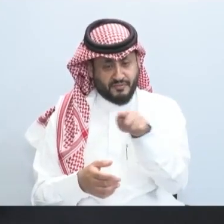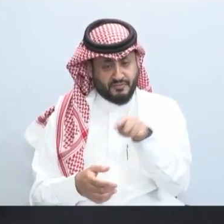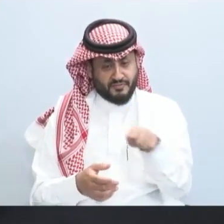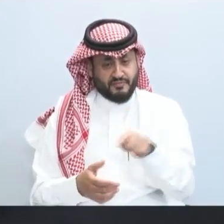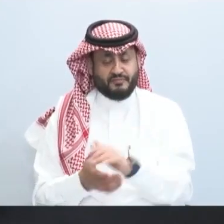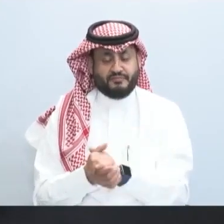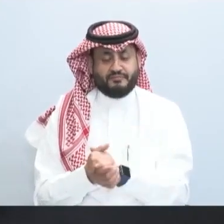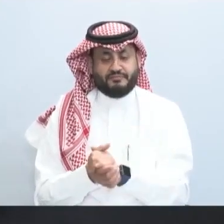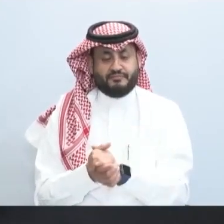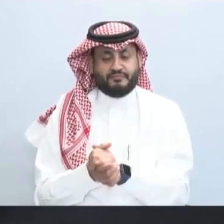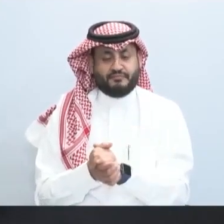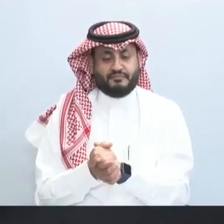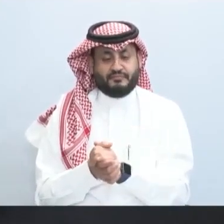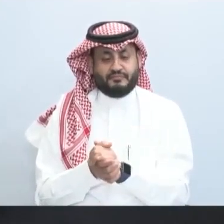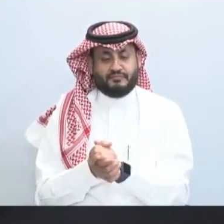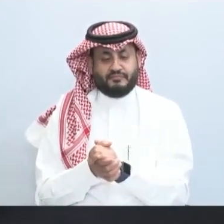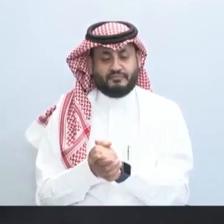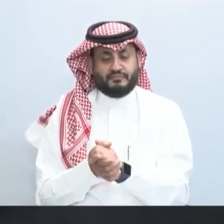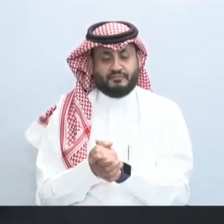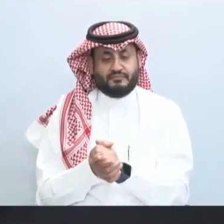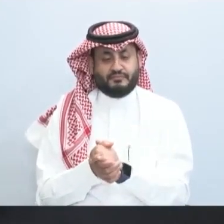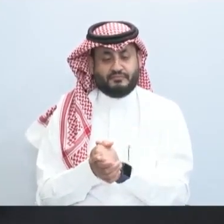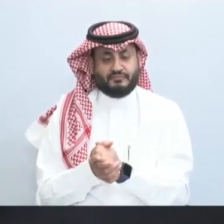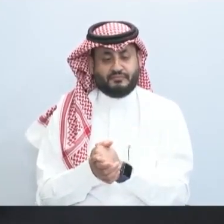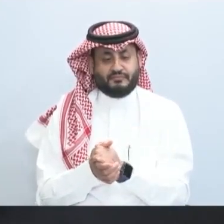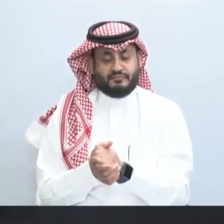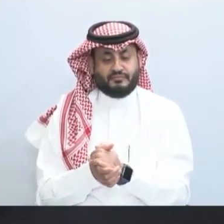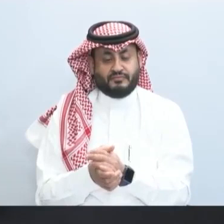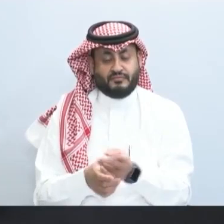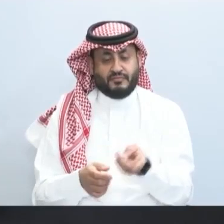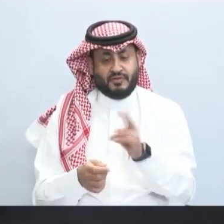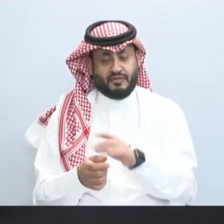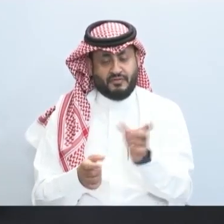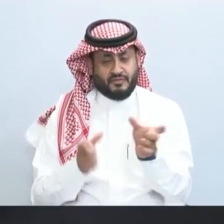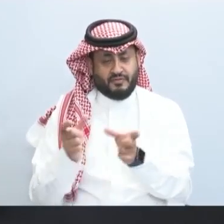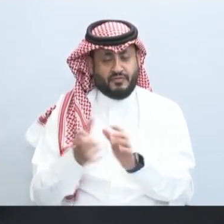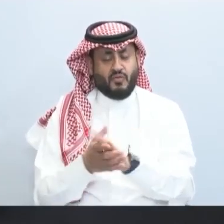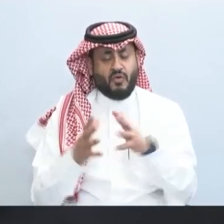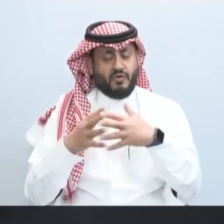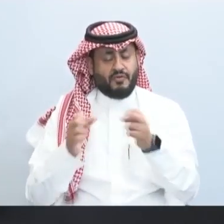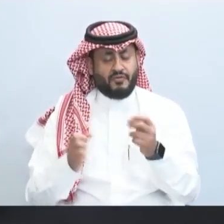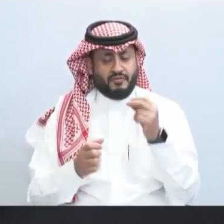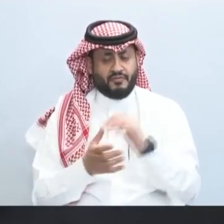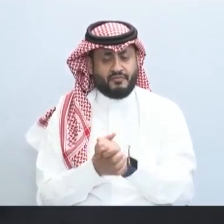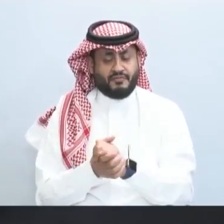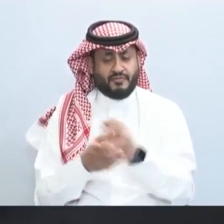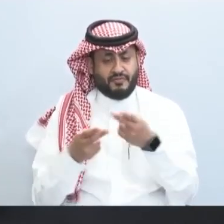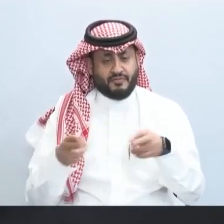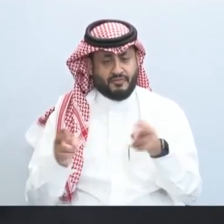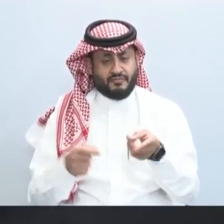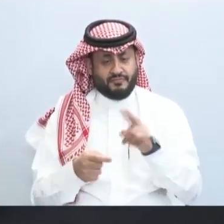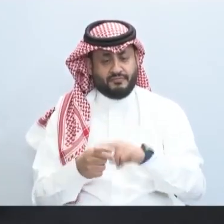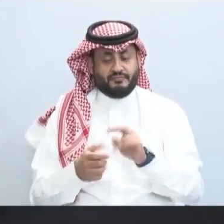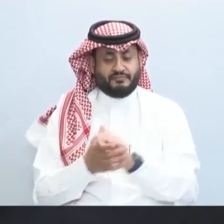to follow with me while you are reading, and then we can cover it all back and chant it